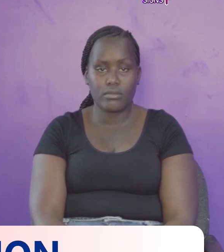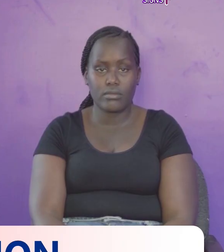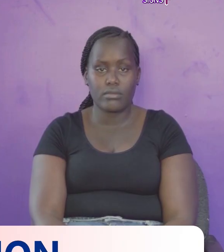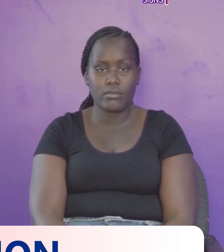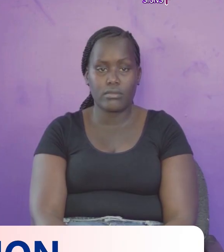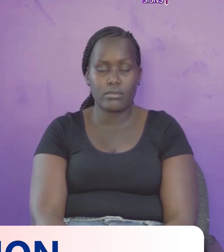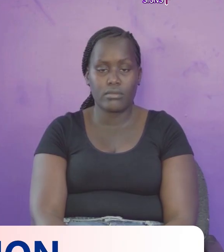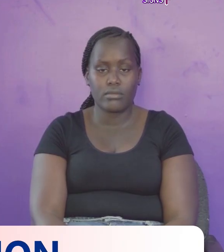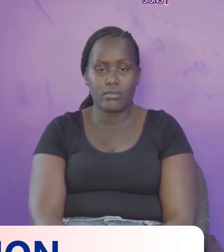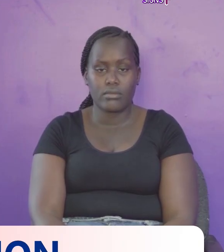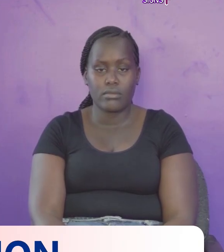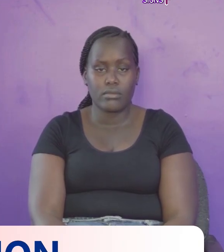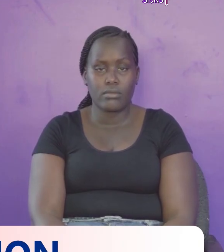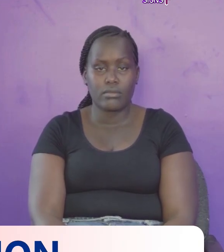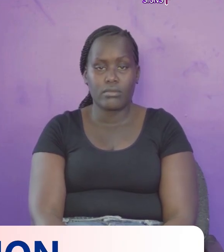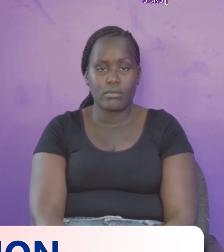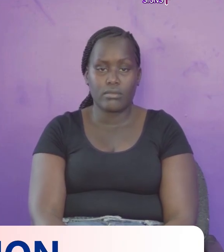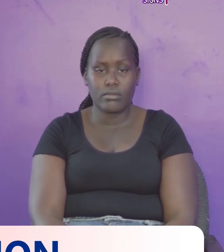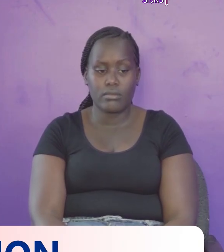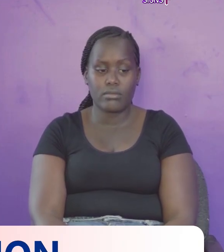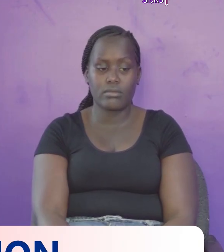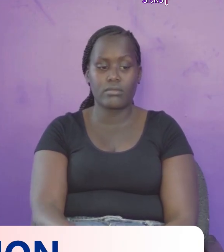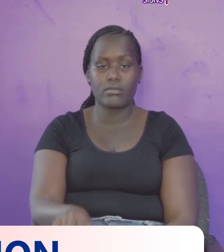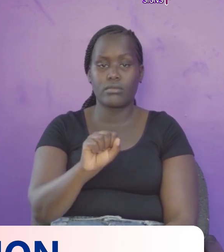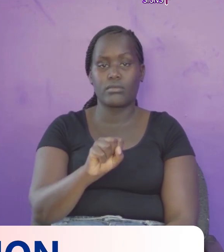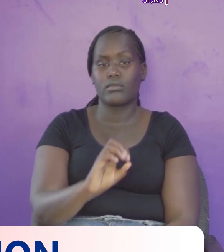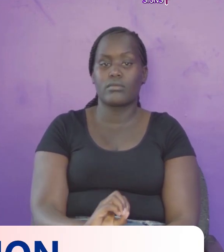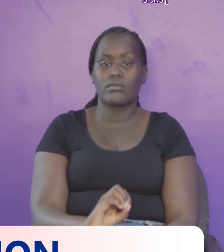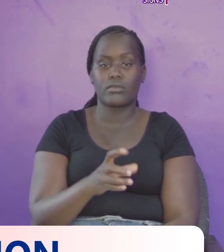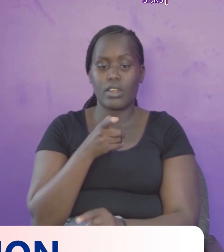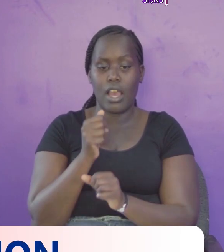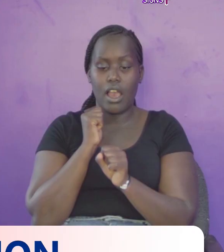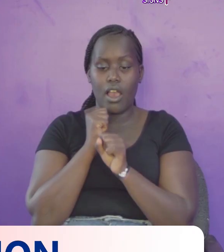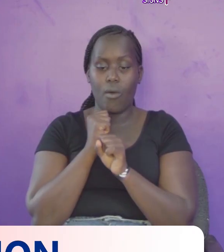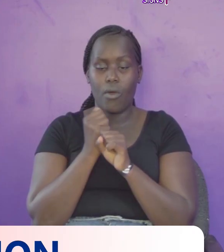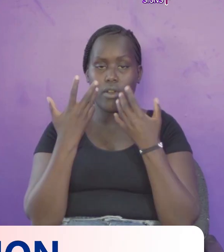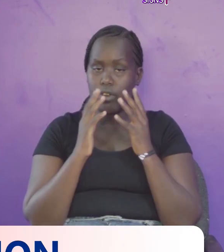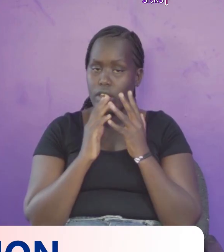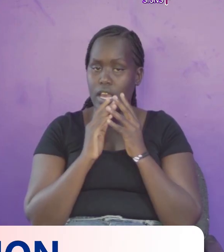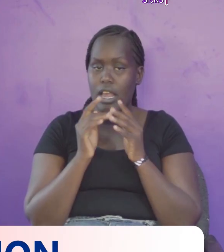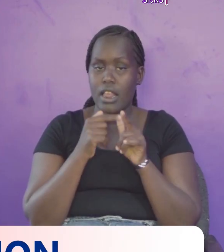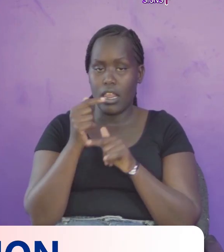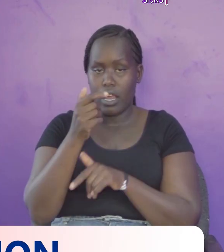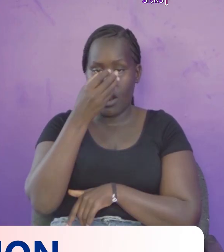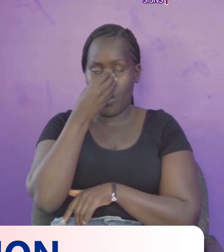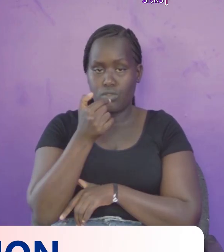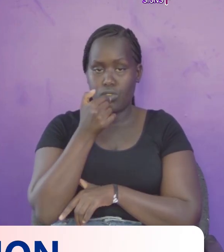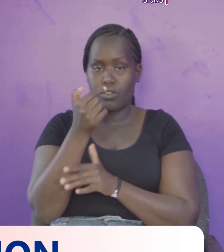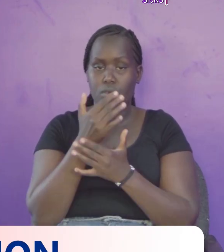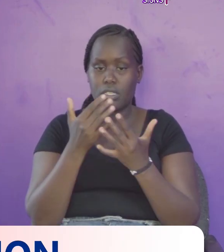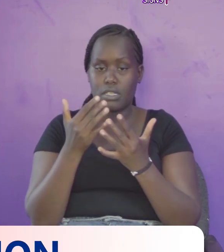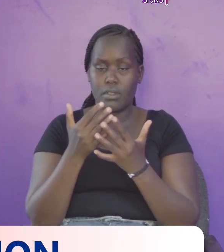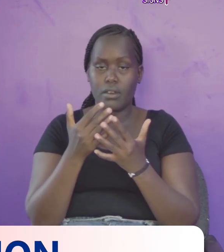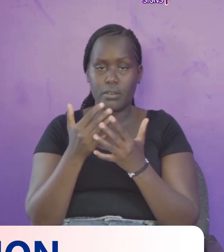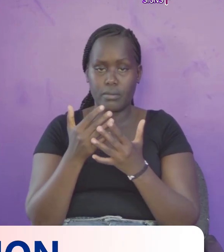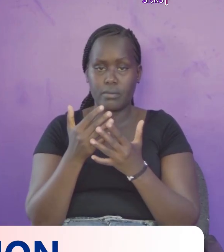tetere. Wamudende. So, did it really work? Alafu, Ruto told us something very